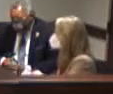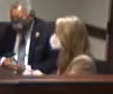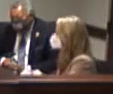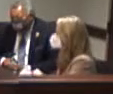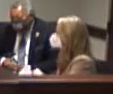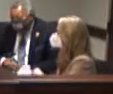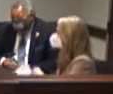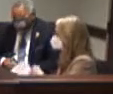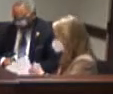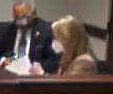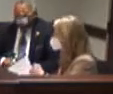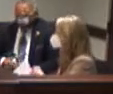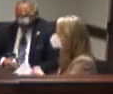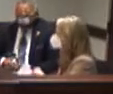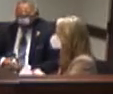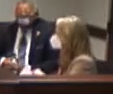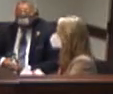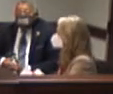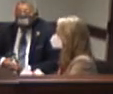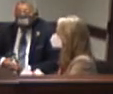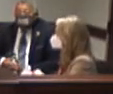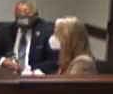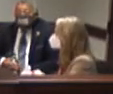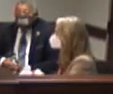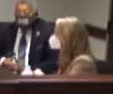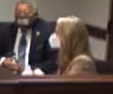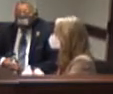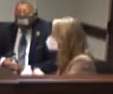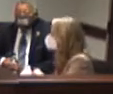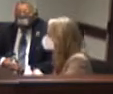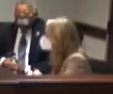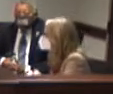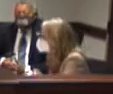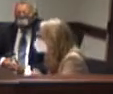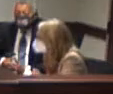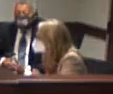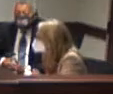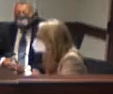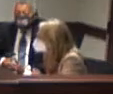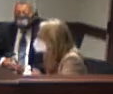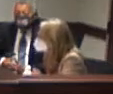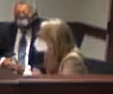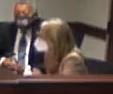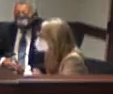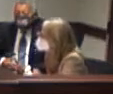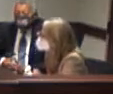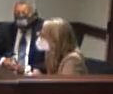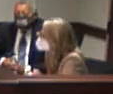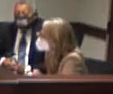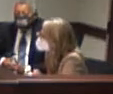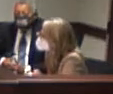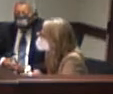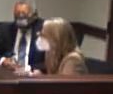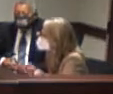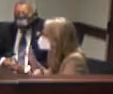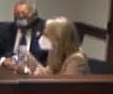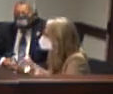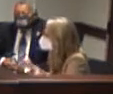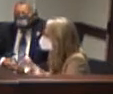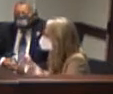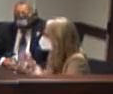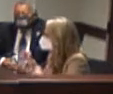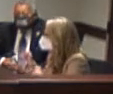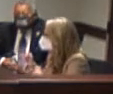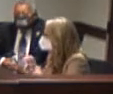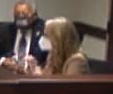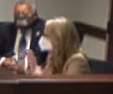work. But should we be thinking bigger and broader on this particular issue? So I'm going to toss that